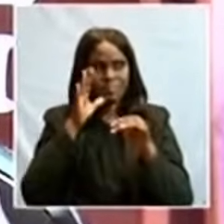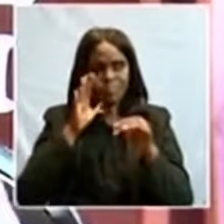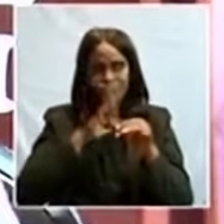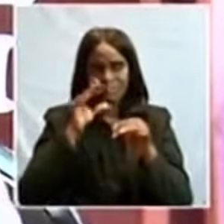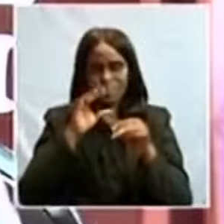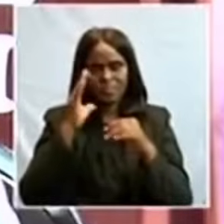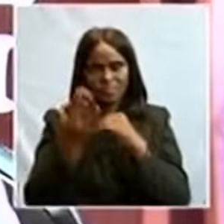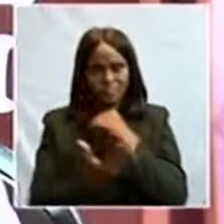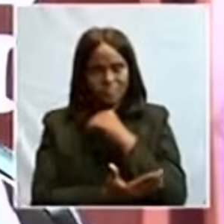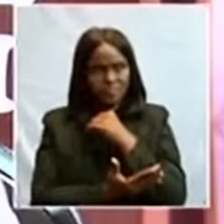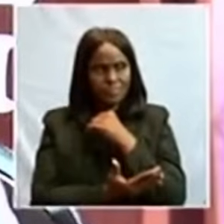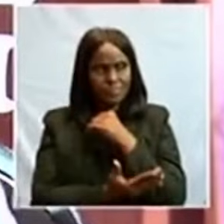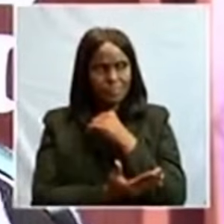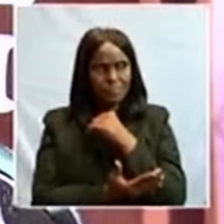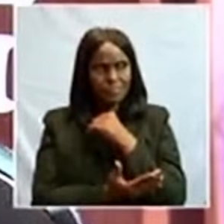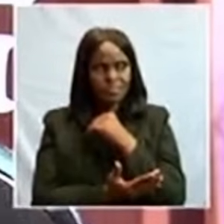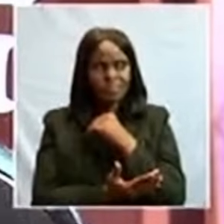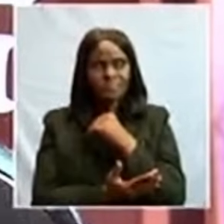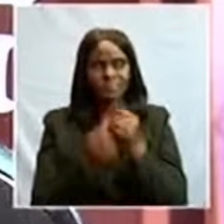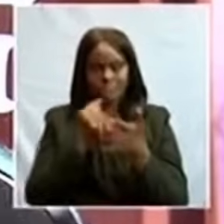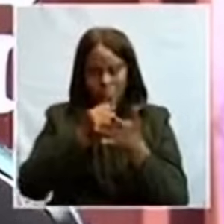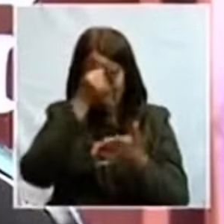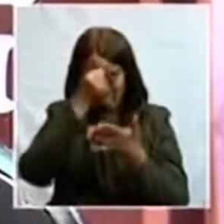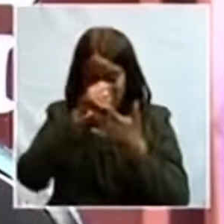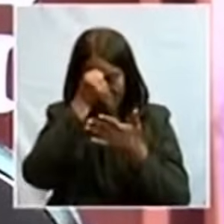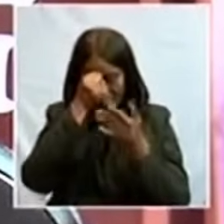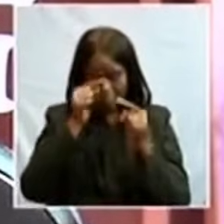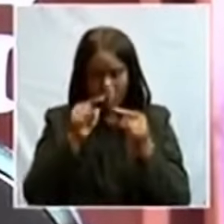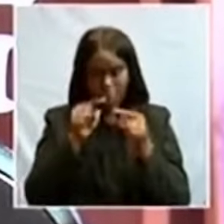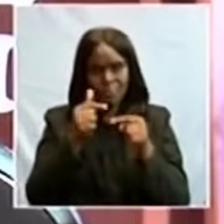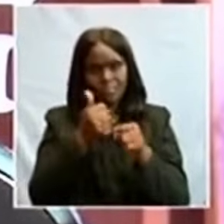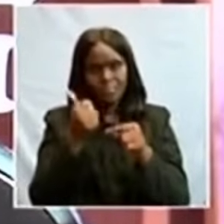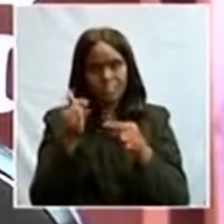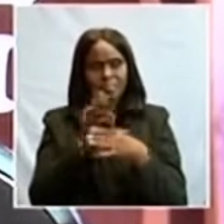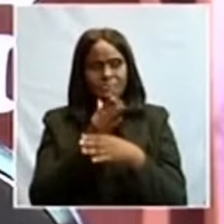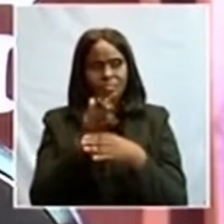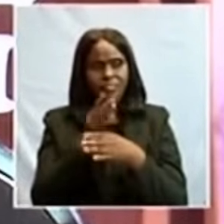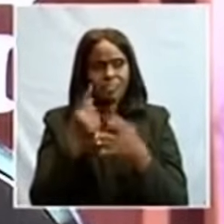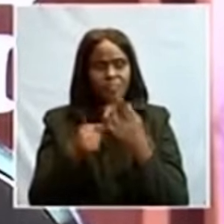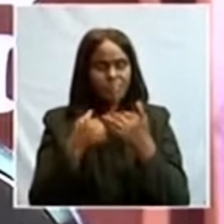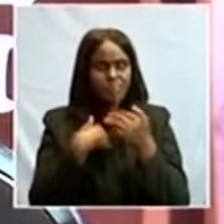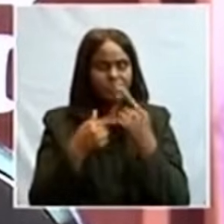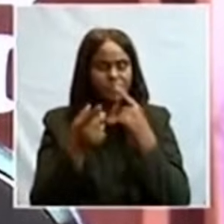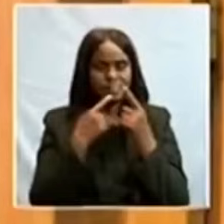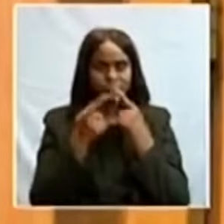Speaker did welcome the visitors to the National Assembly of Zambia. And other business that has